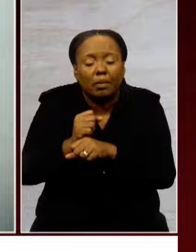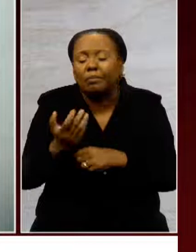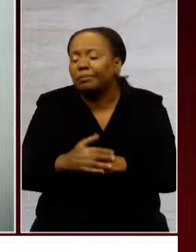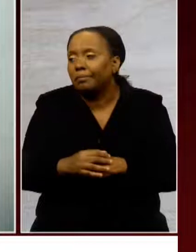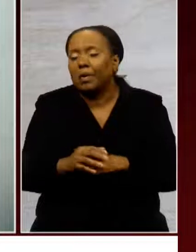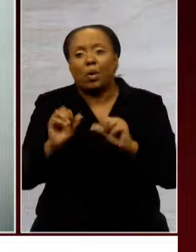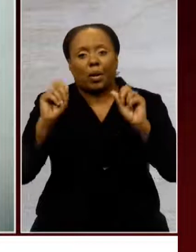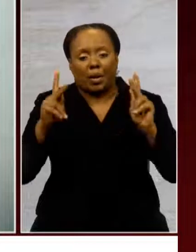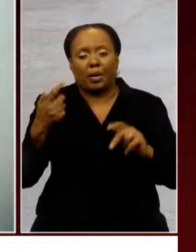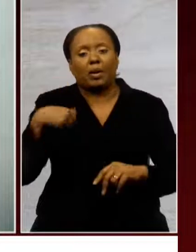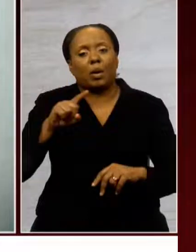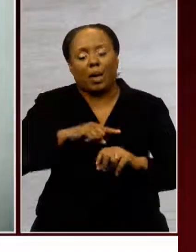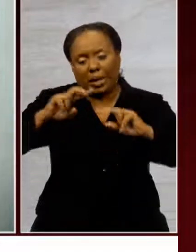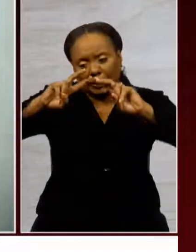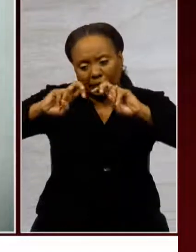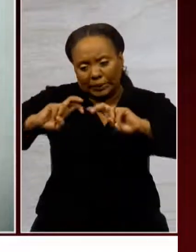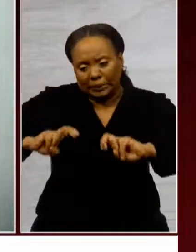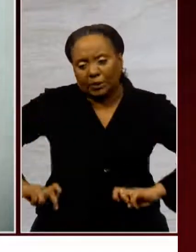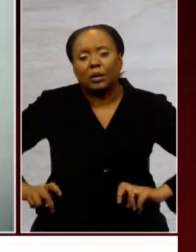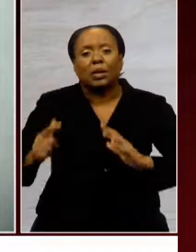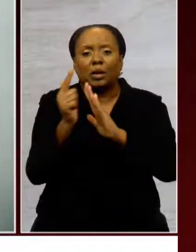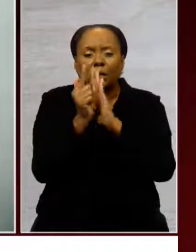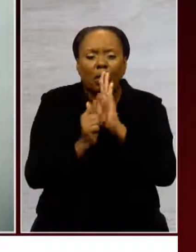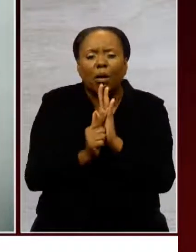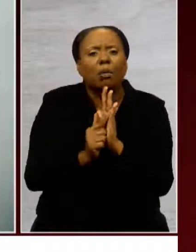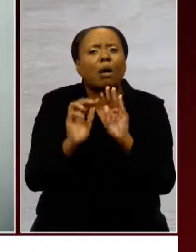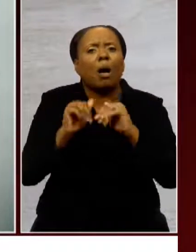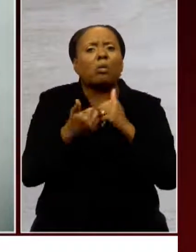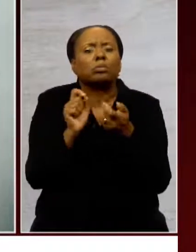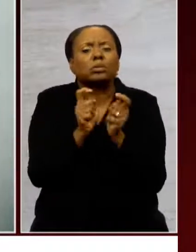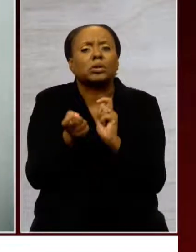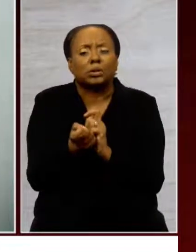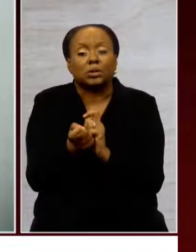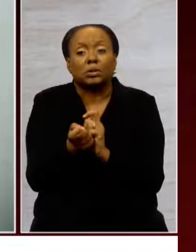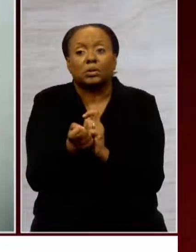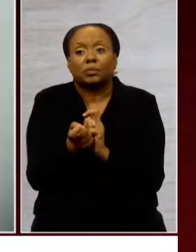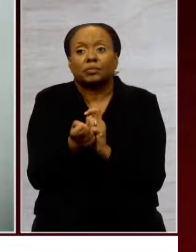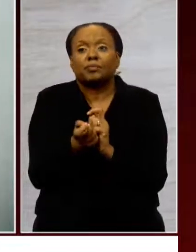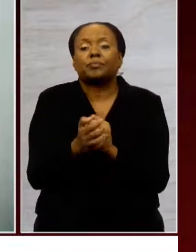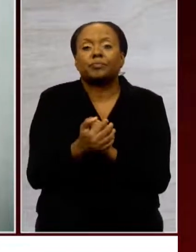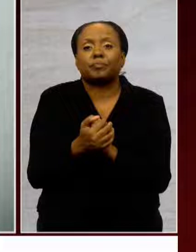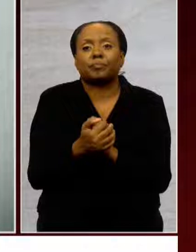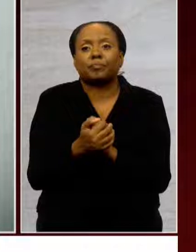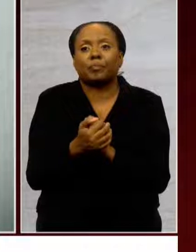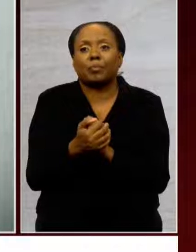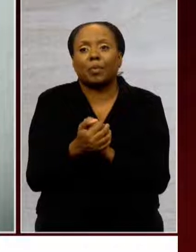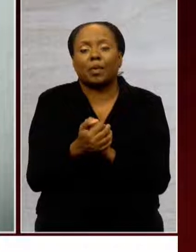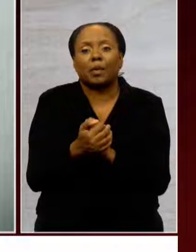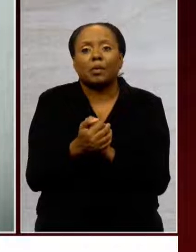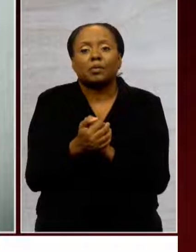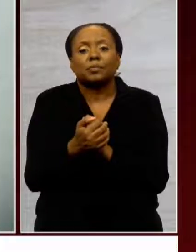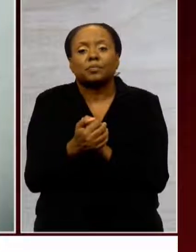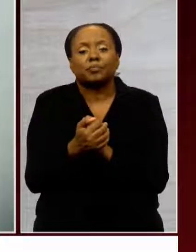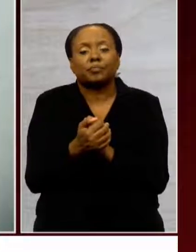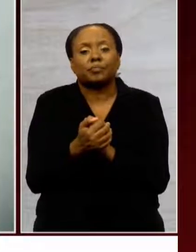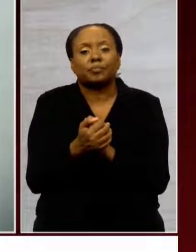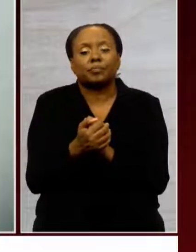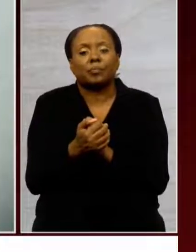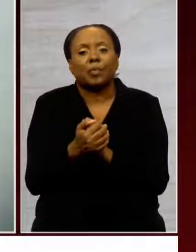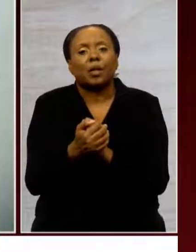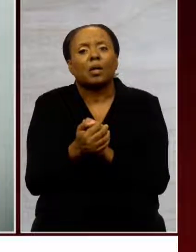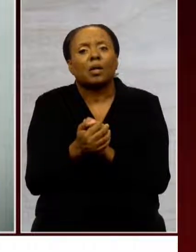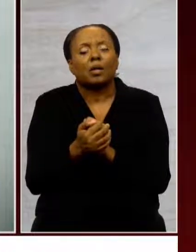legislation that will initiate the change. So under the legislation, there are different areas covered under